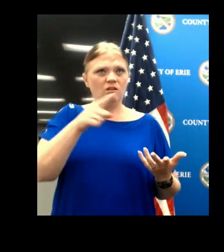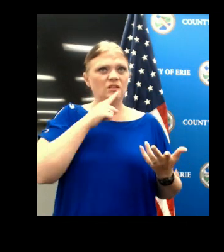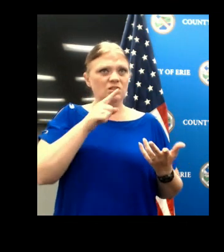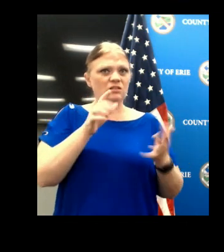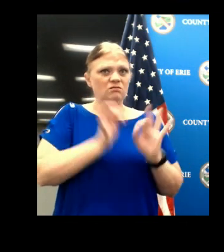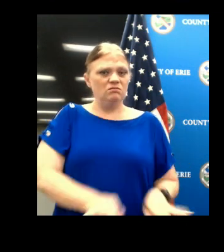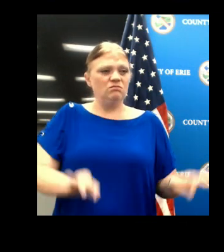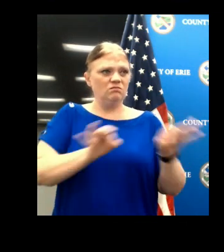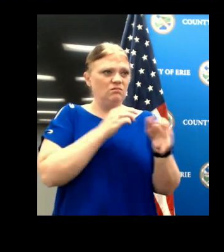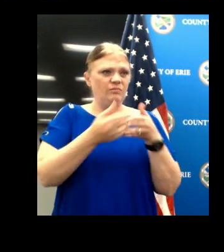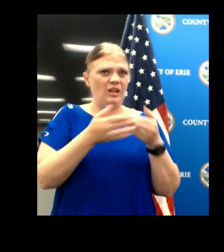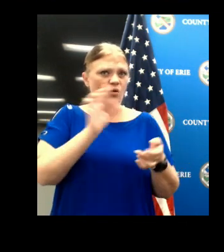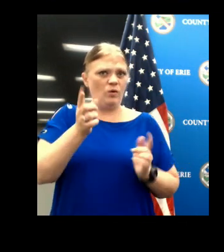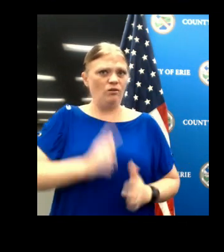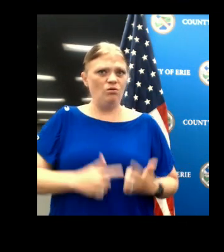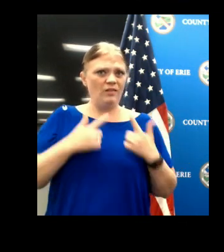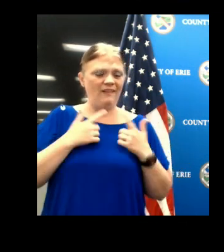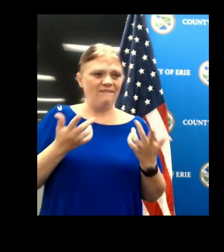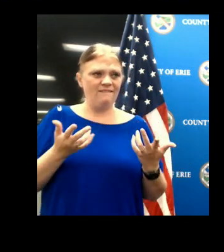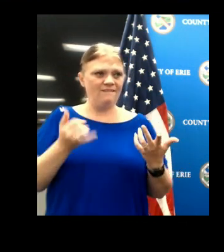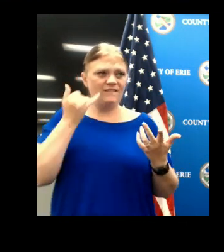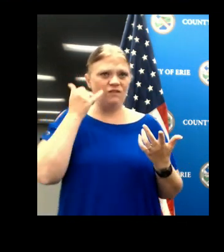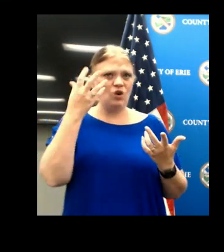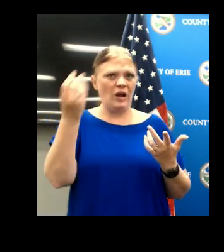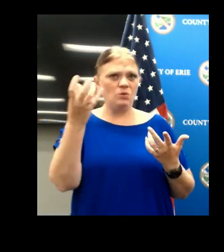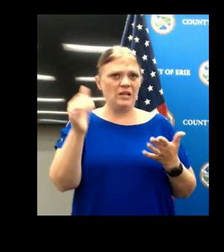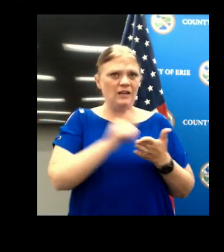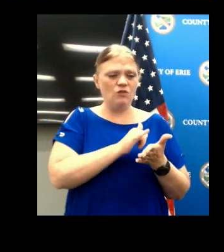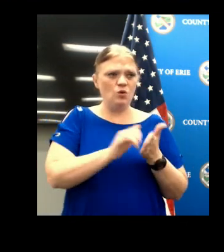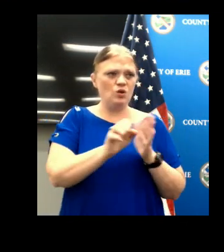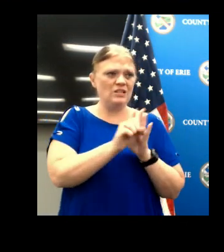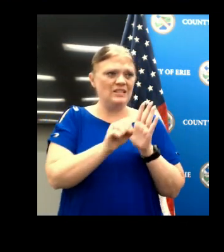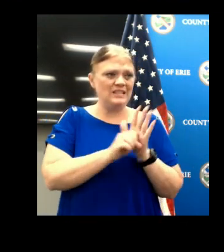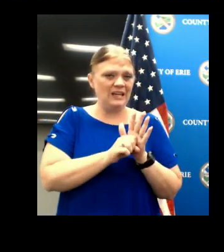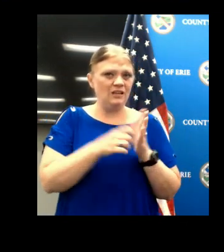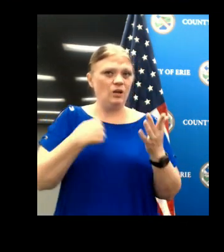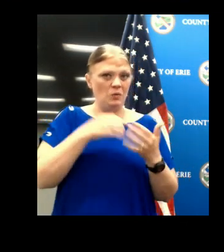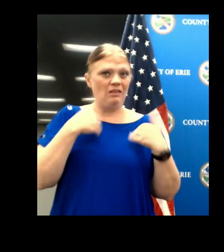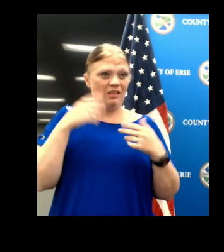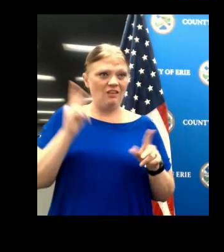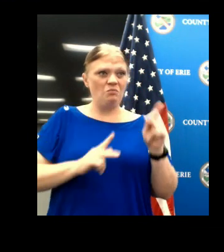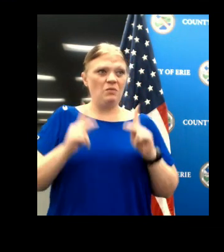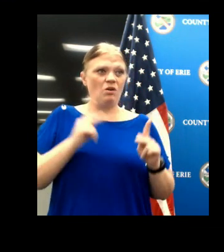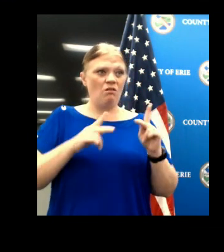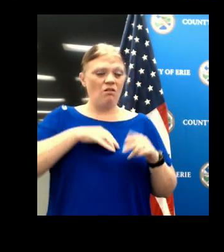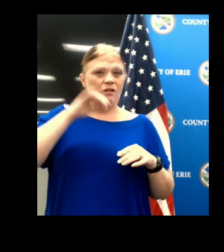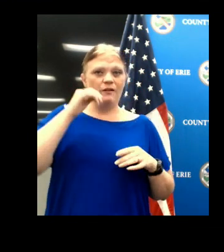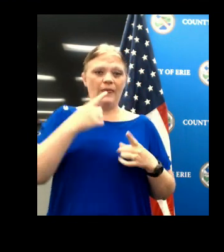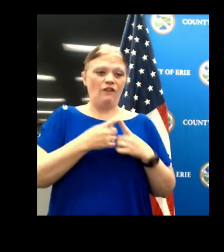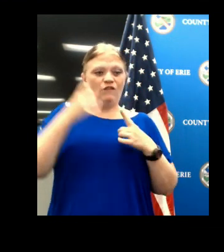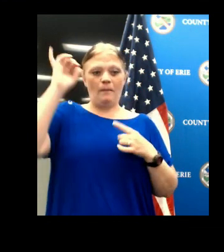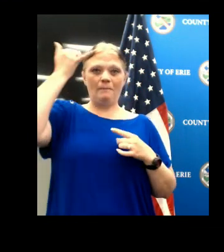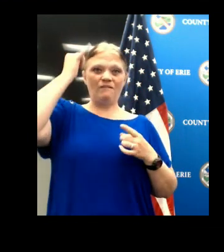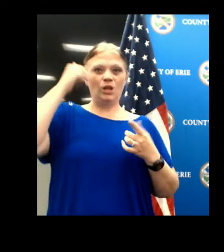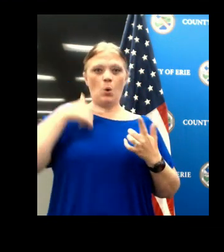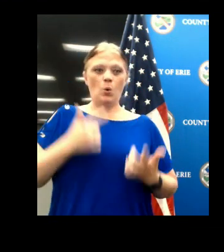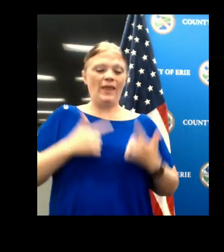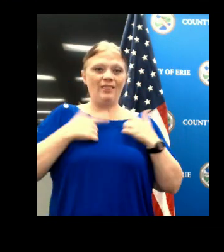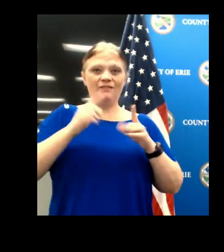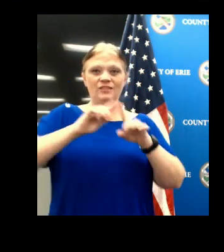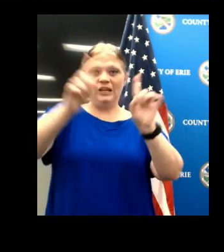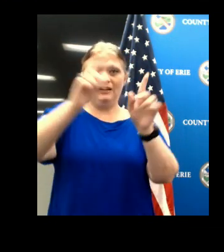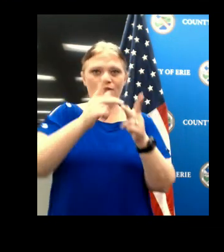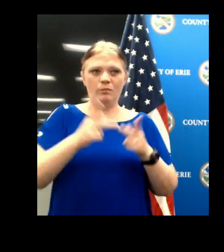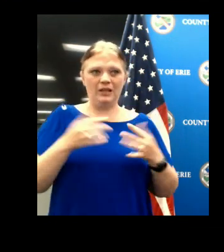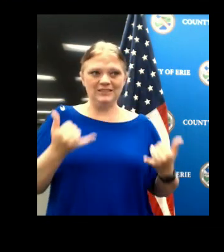regardless of where you live, including if you live outside of New York State. And we do have people who are Buffalonians who may be living elsewhere